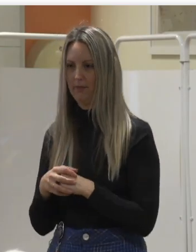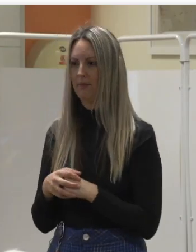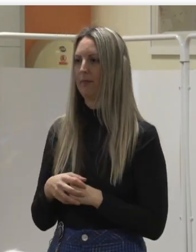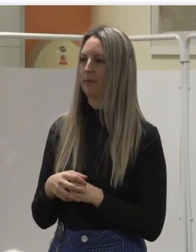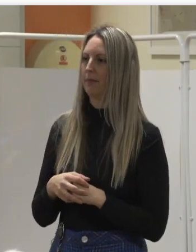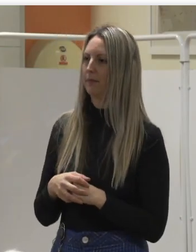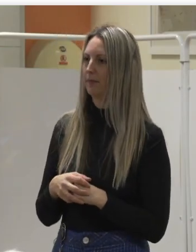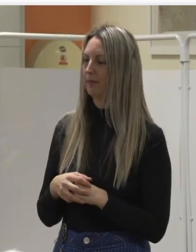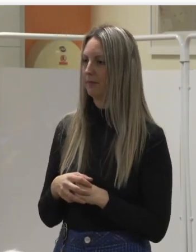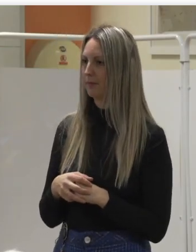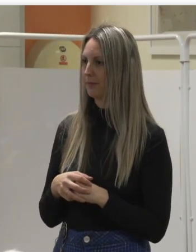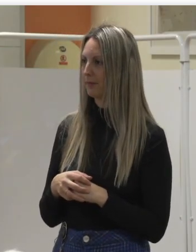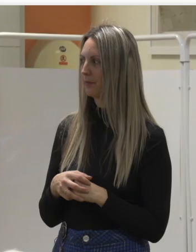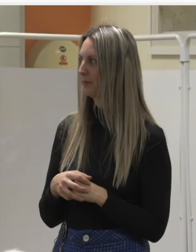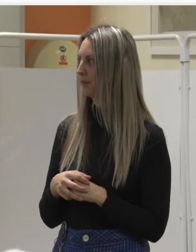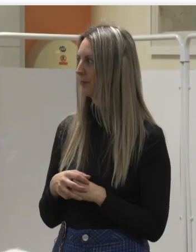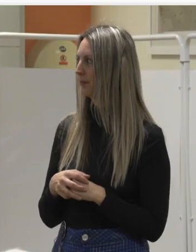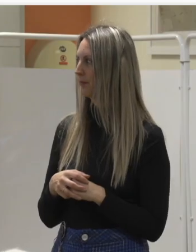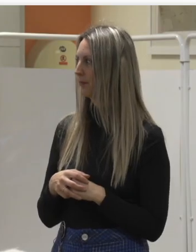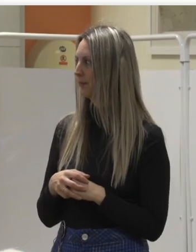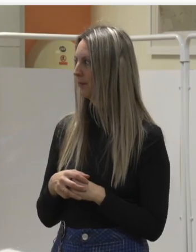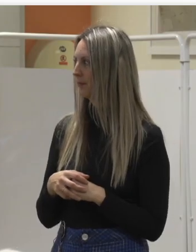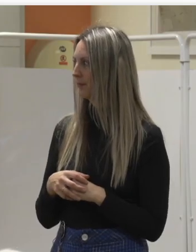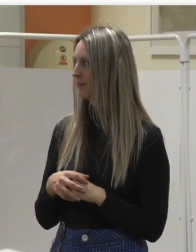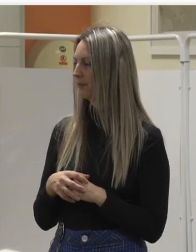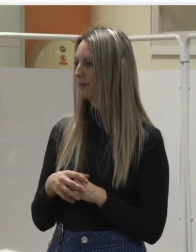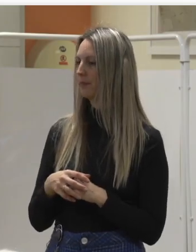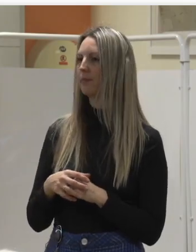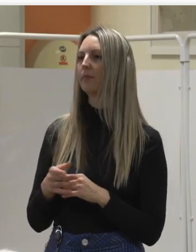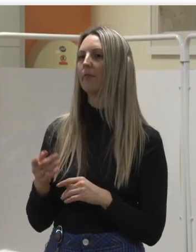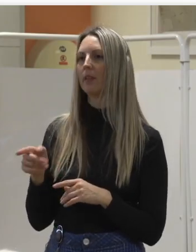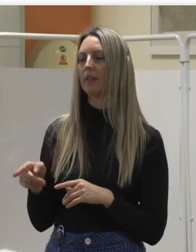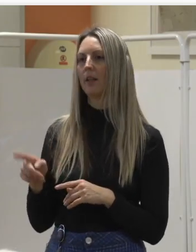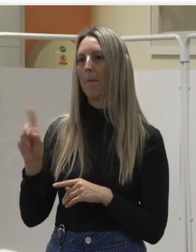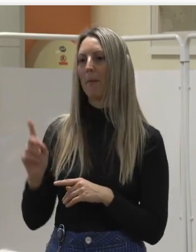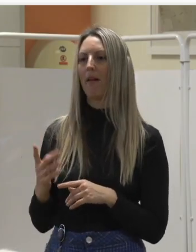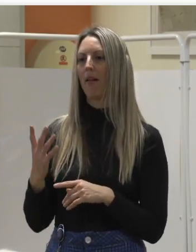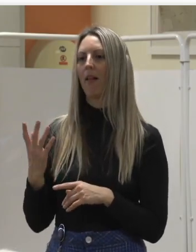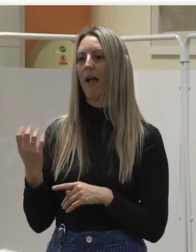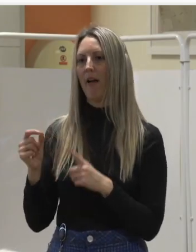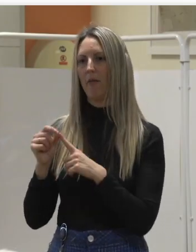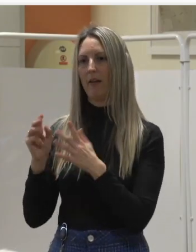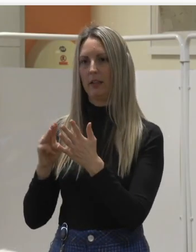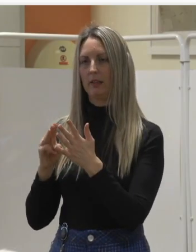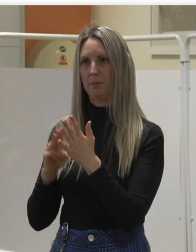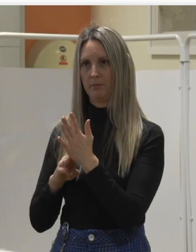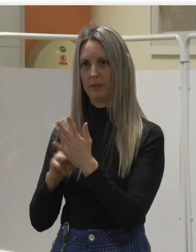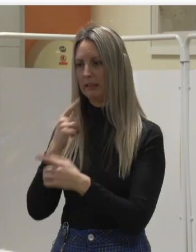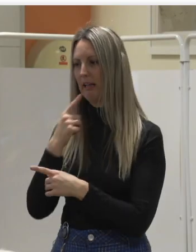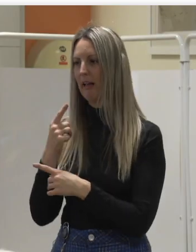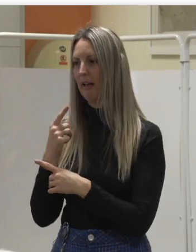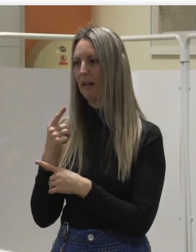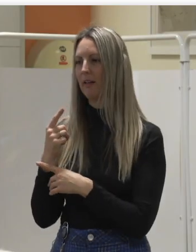most often it gives away the diagnosis, is that I feel stiff like a board. I can't turn over in the bed. I can't